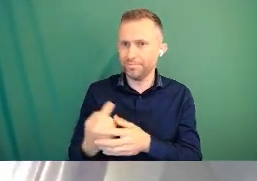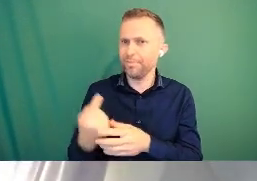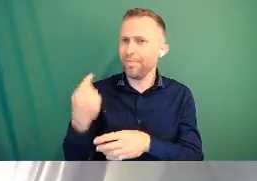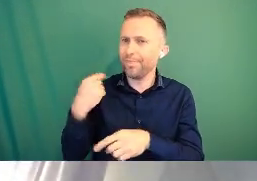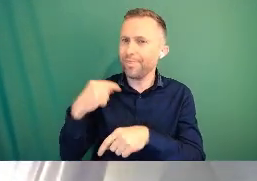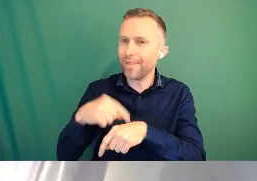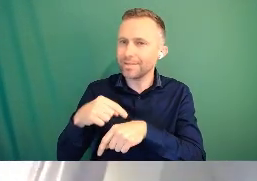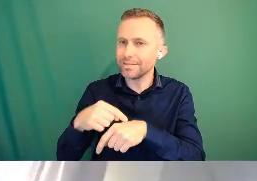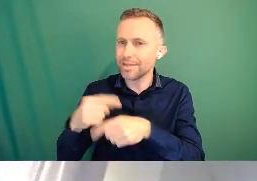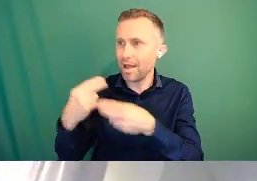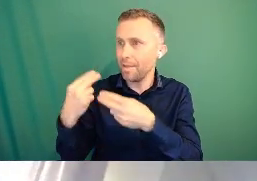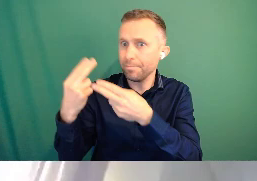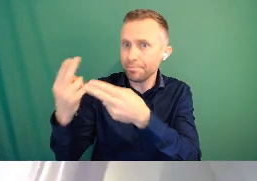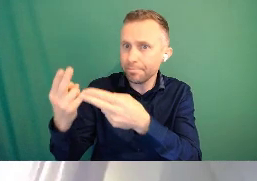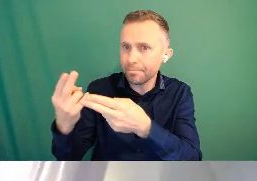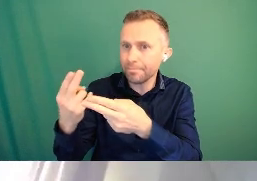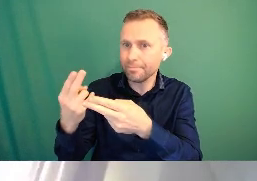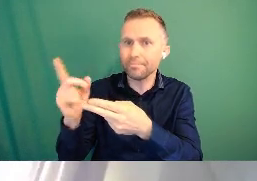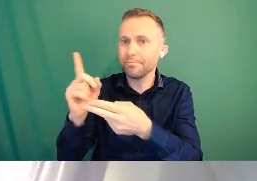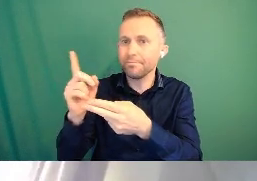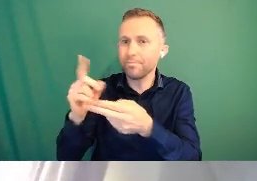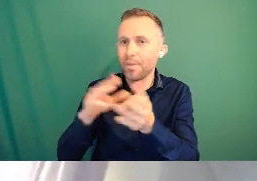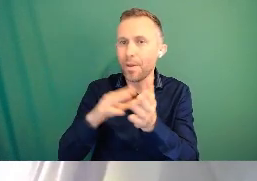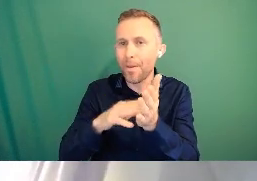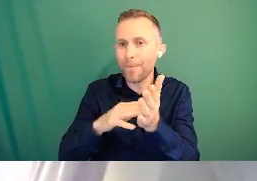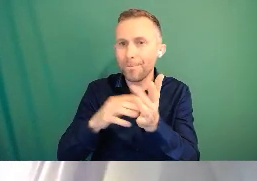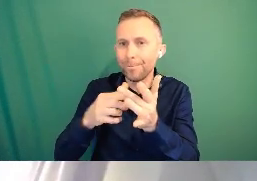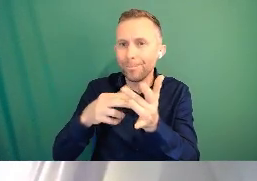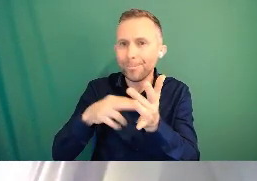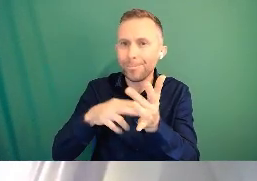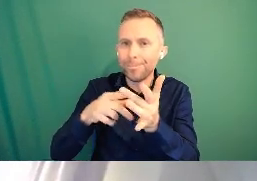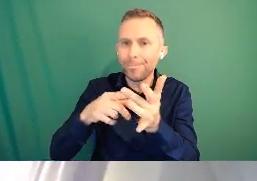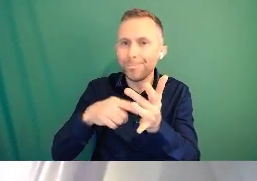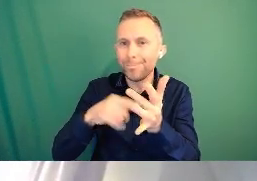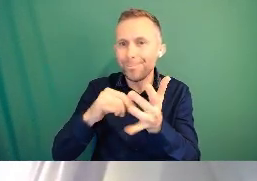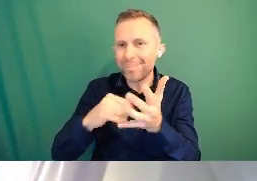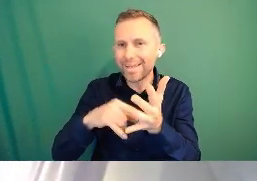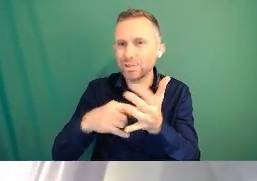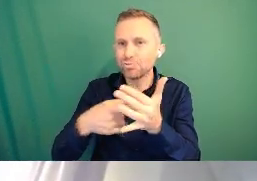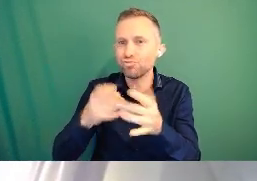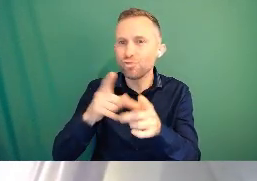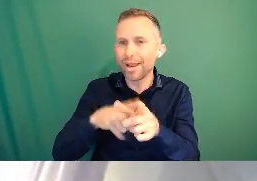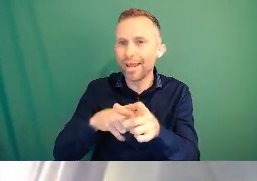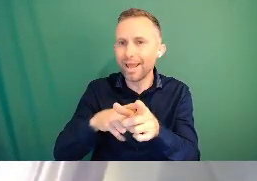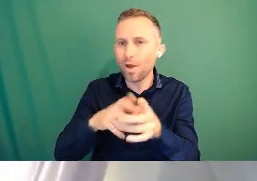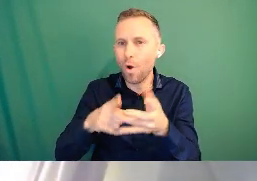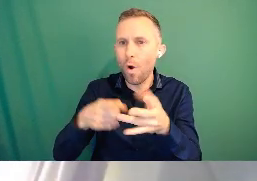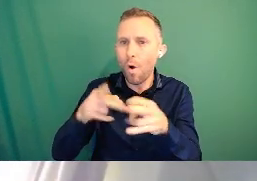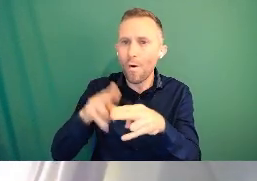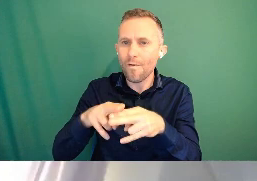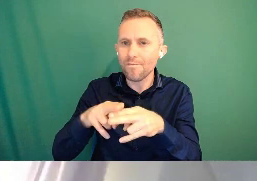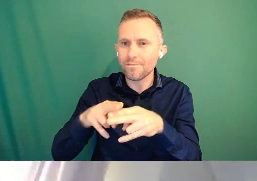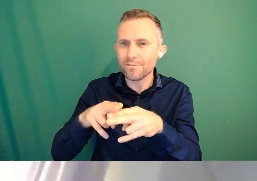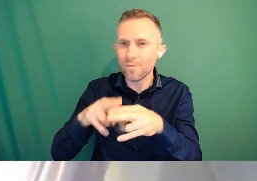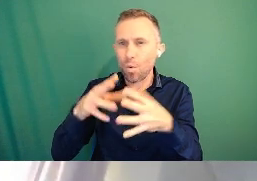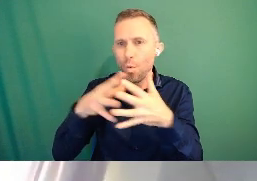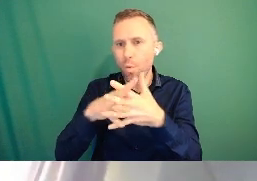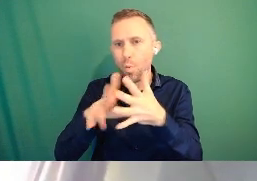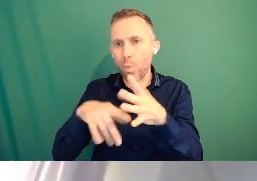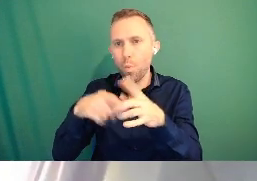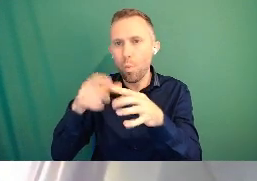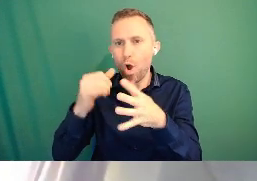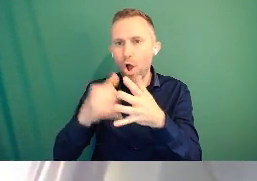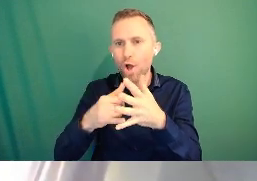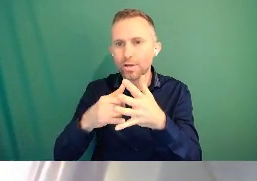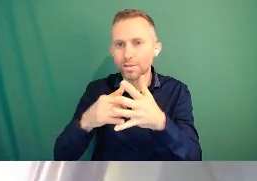So this would have been the Ministry of Works. So although the family technically still own the castle, it's leased